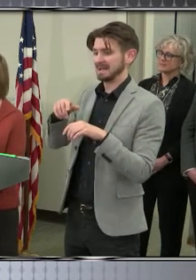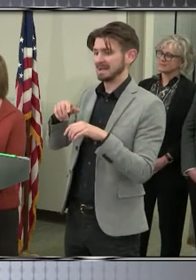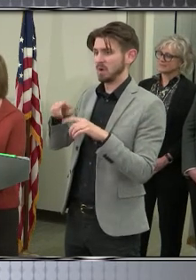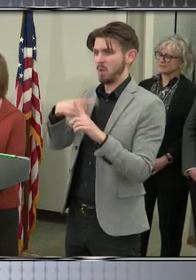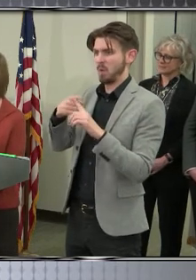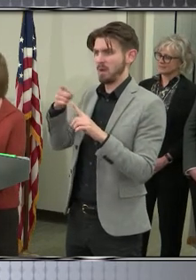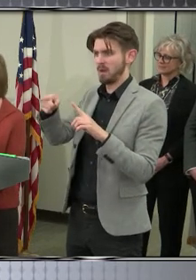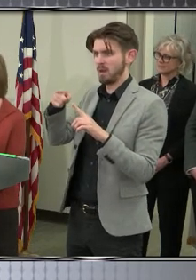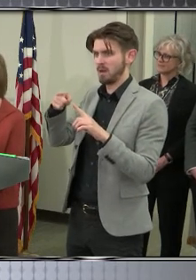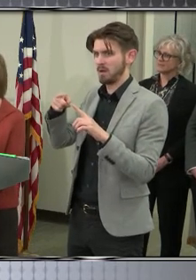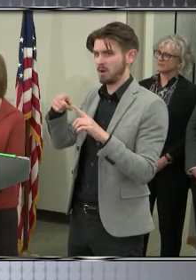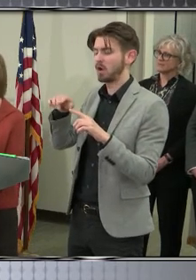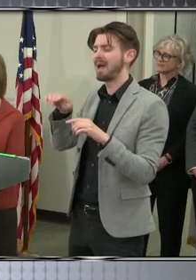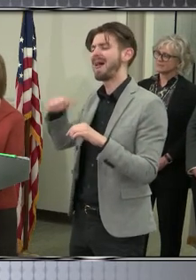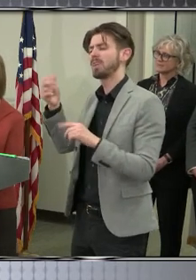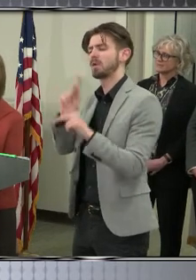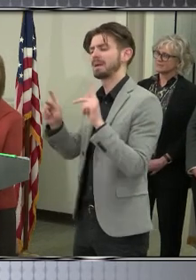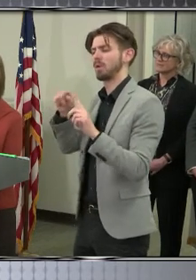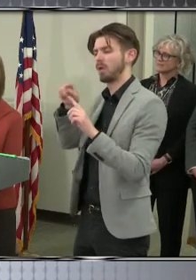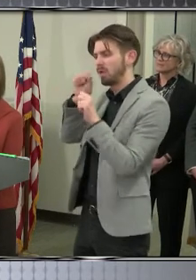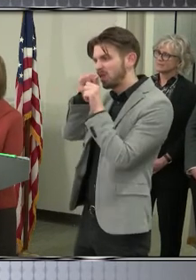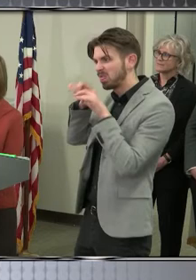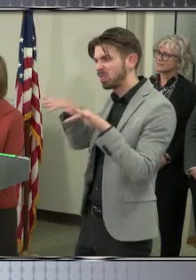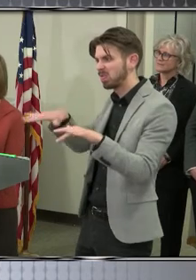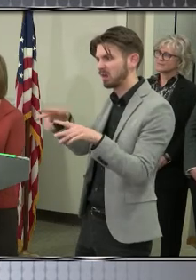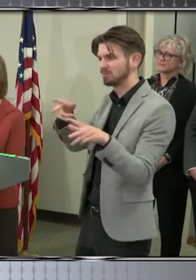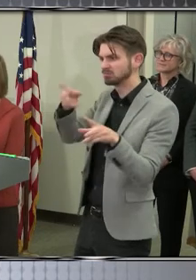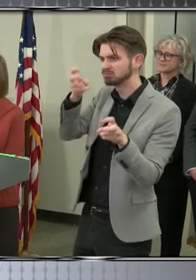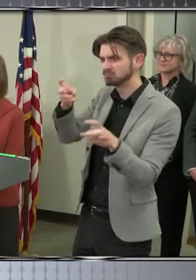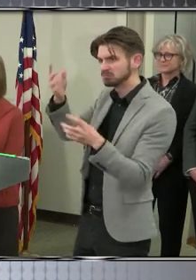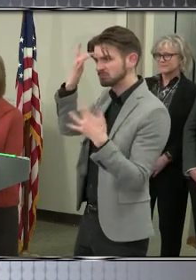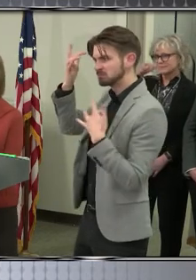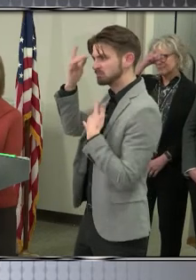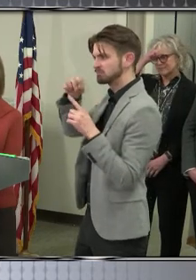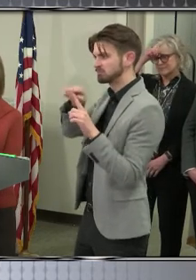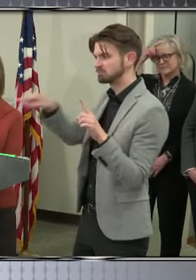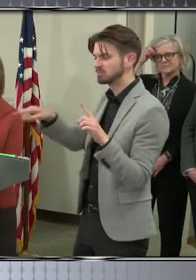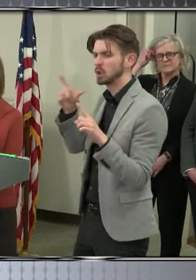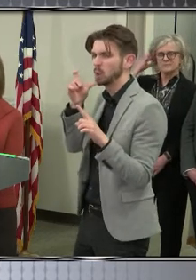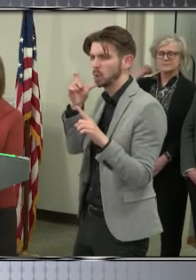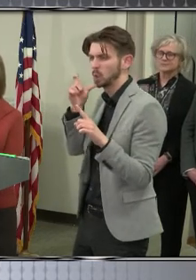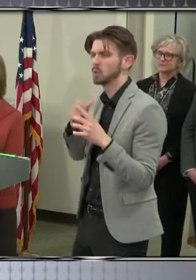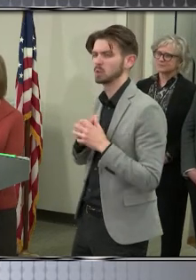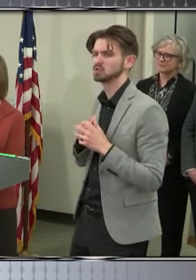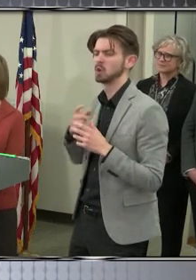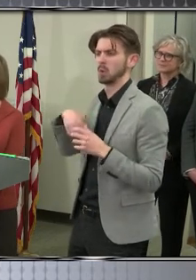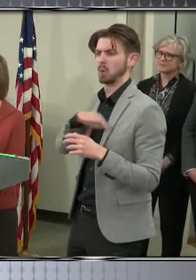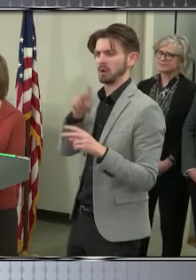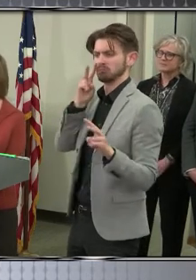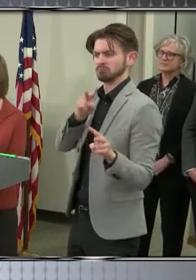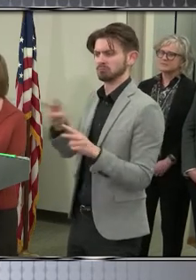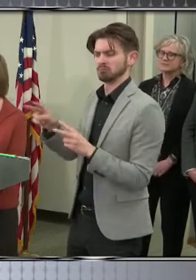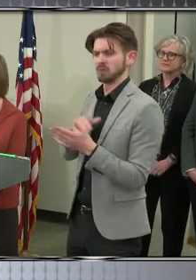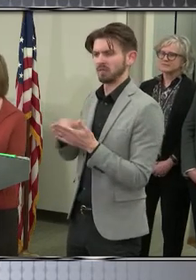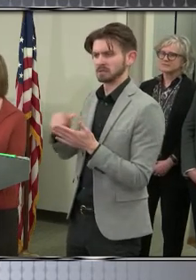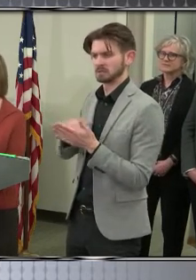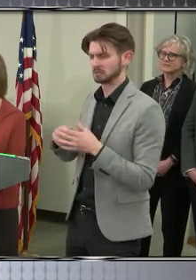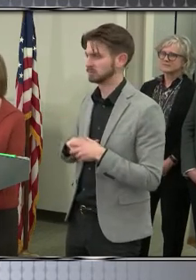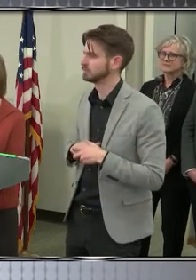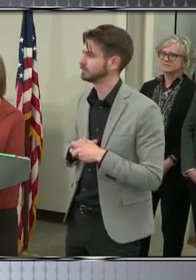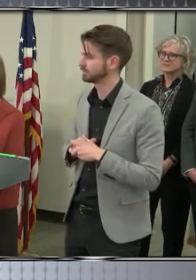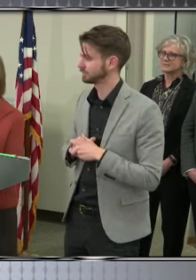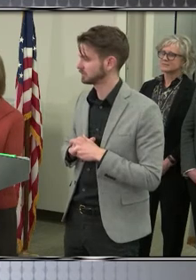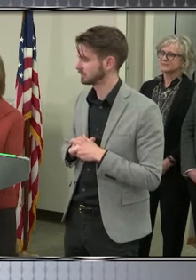So that's part of a regular routine system of surveillance that we do. In terms of would